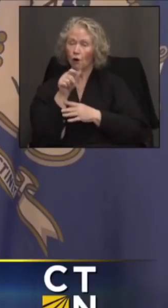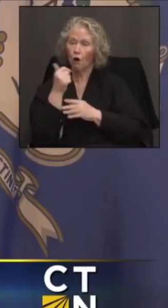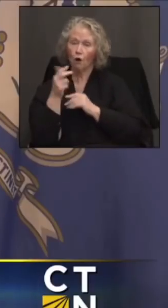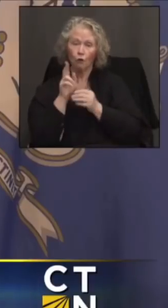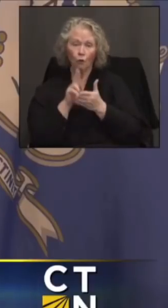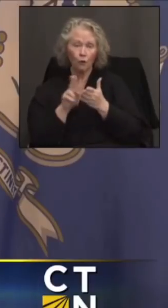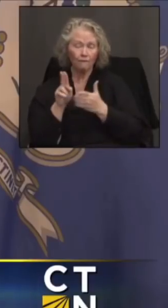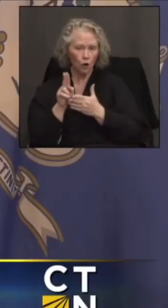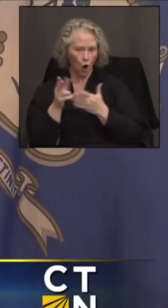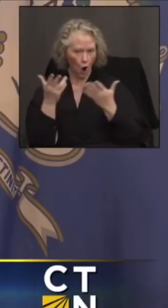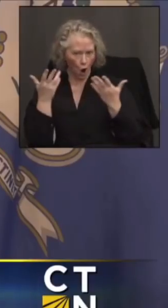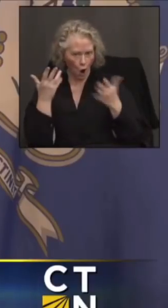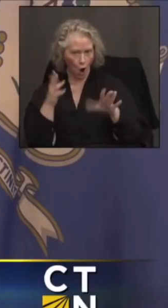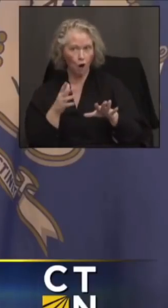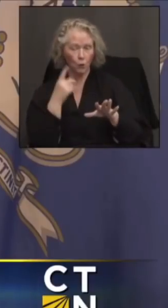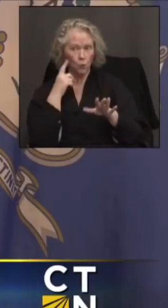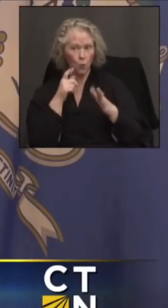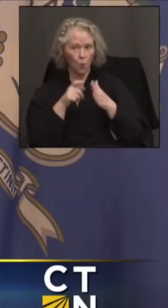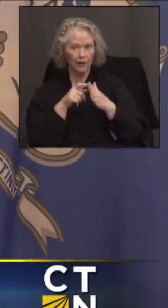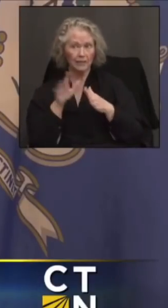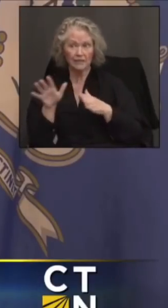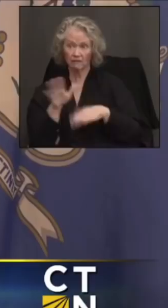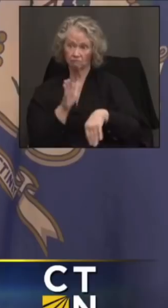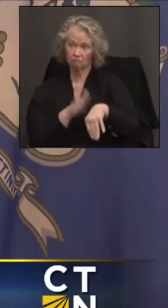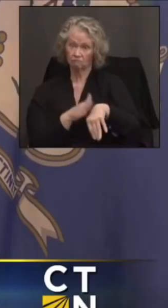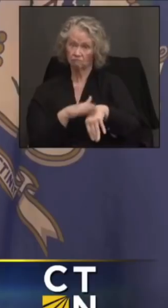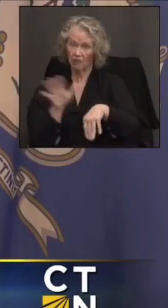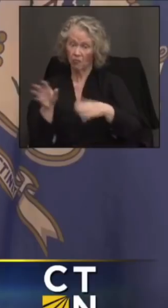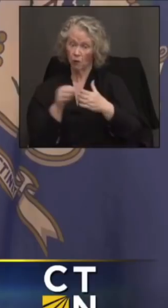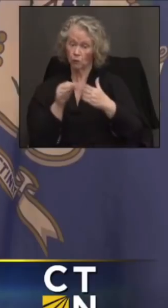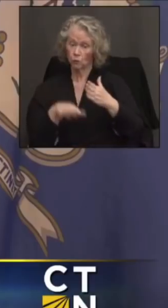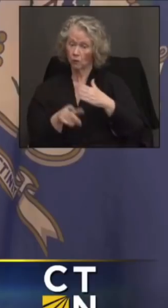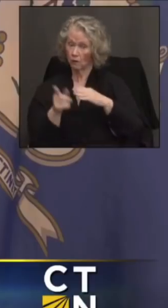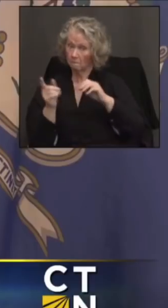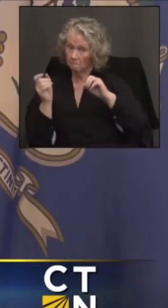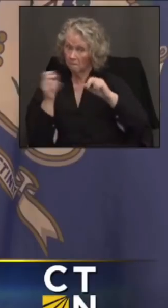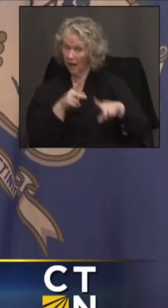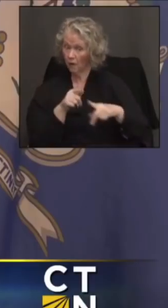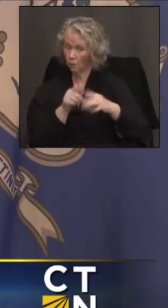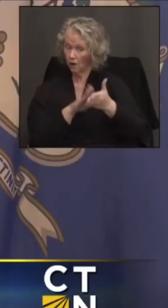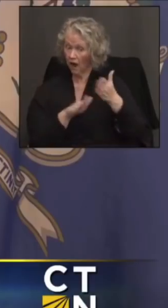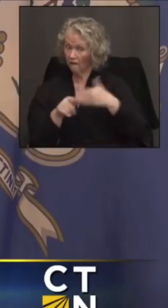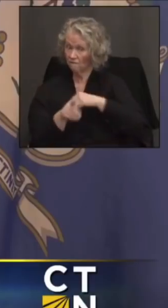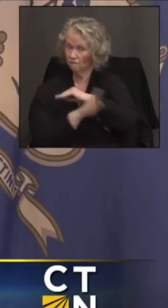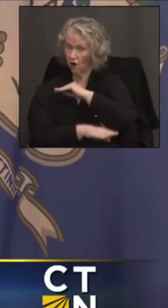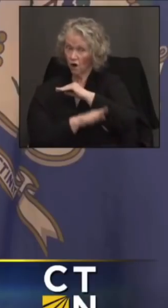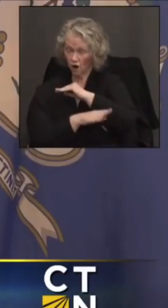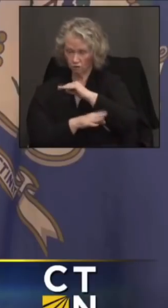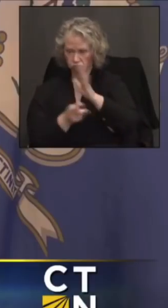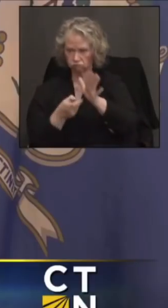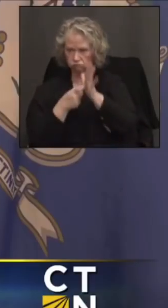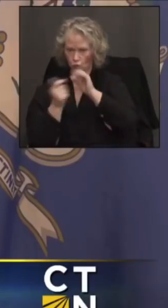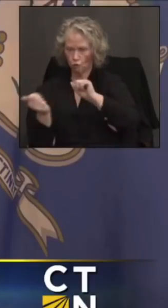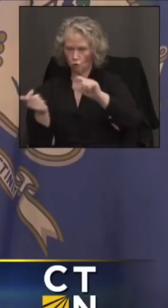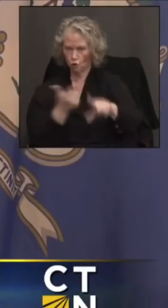already noticed their students that to come back to campus in the fall, they want all those kids to have the COVID